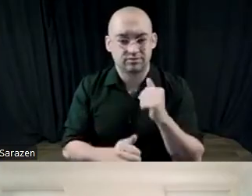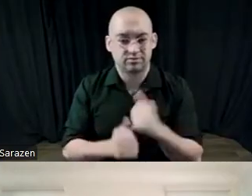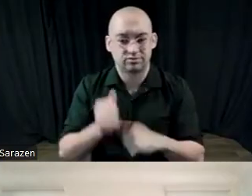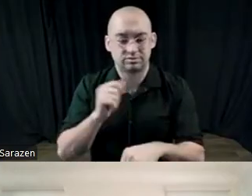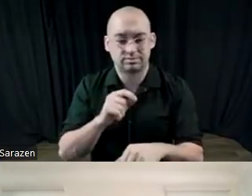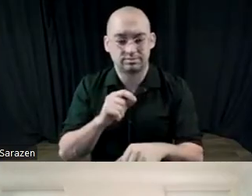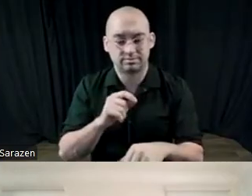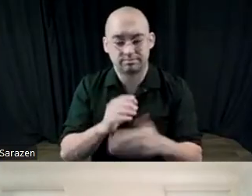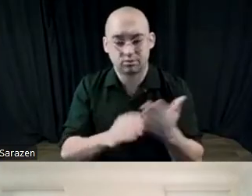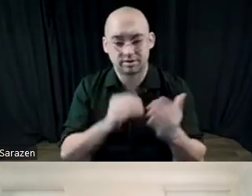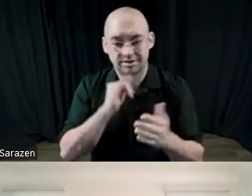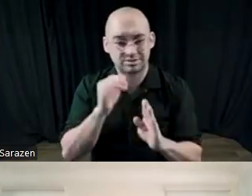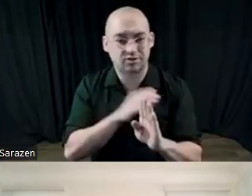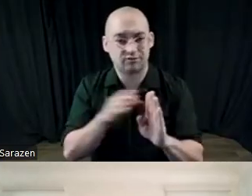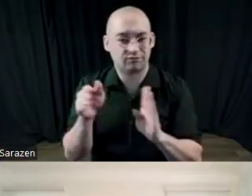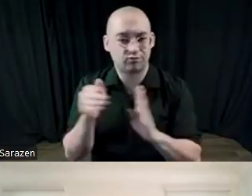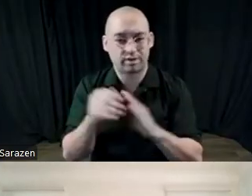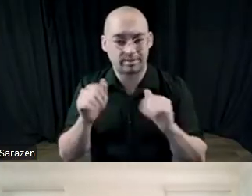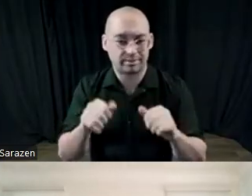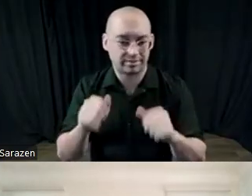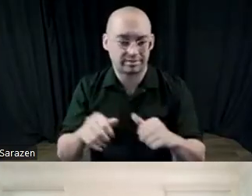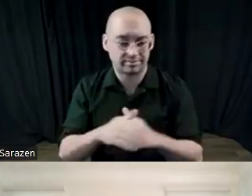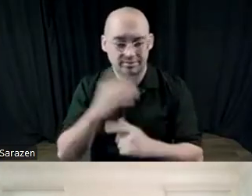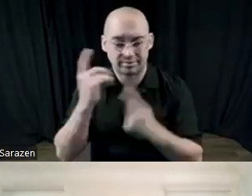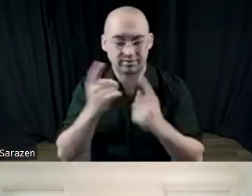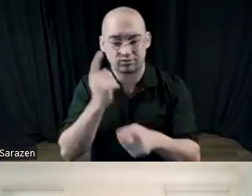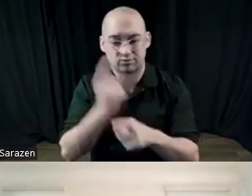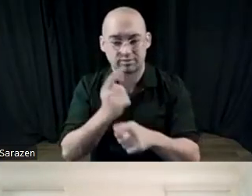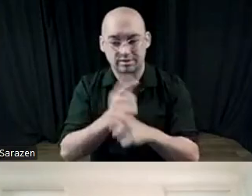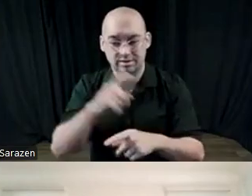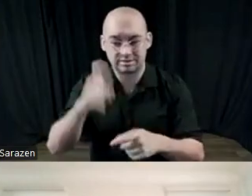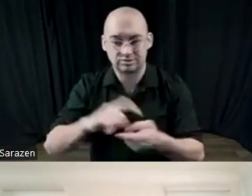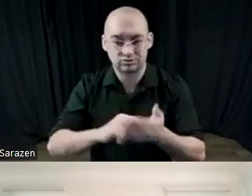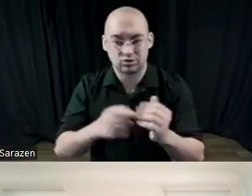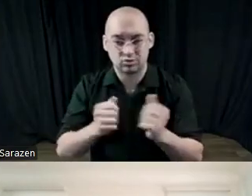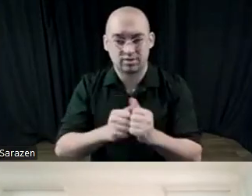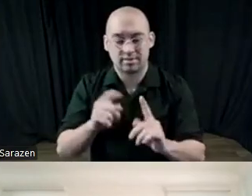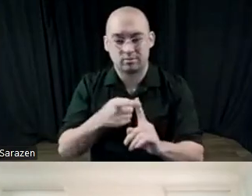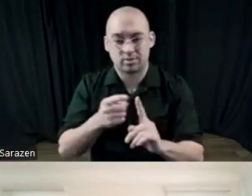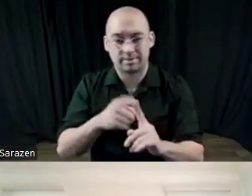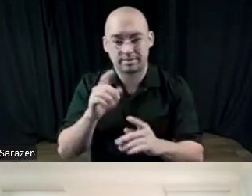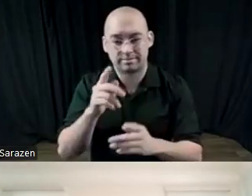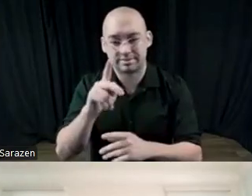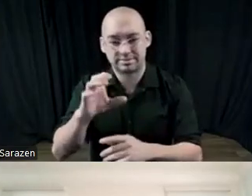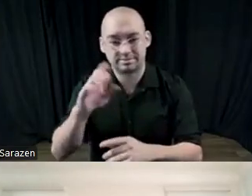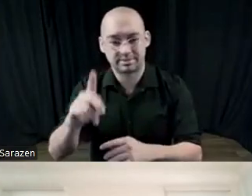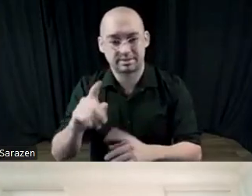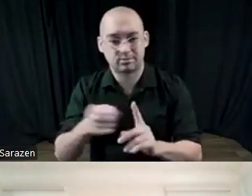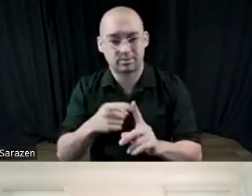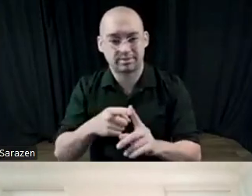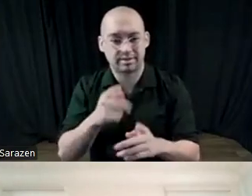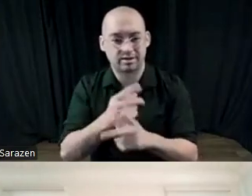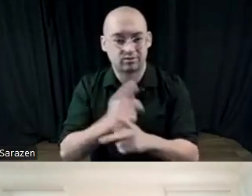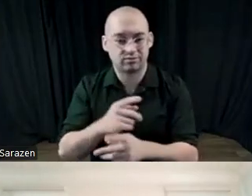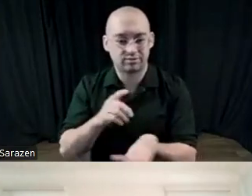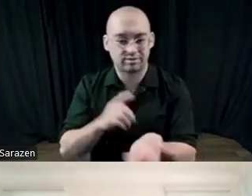avoidable. But again, I think you're right. It has to start with that primary care physician diagnosing them and